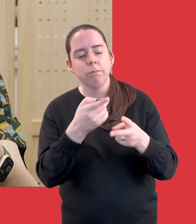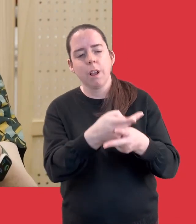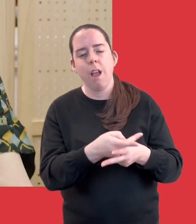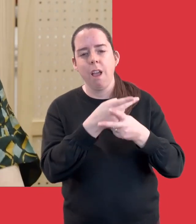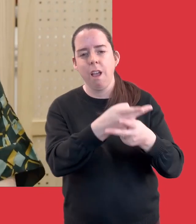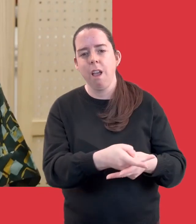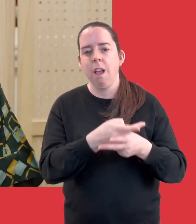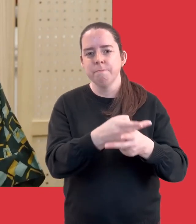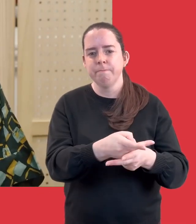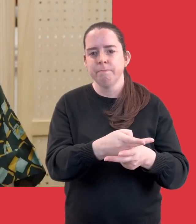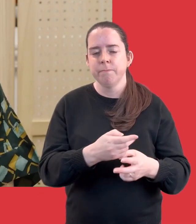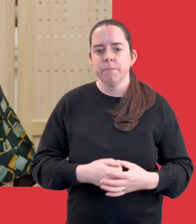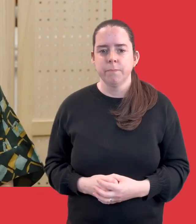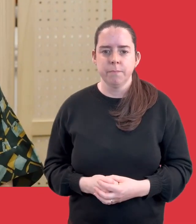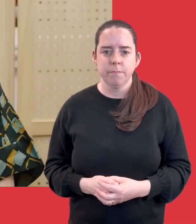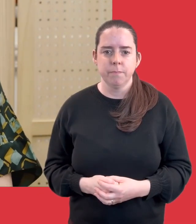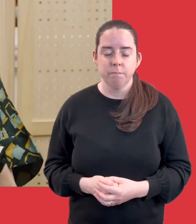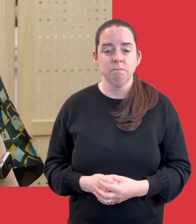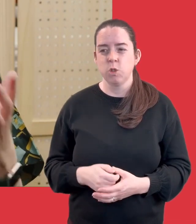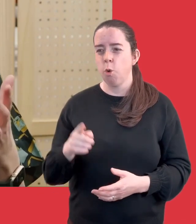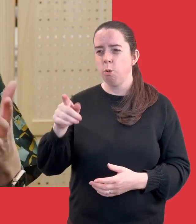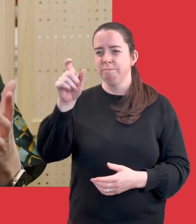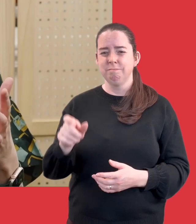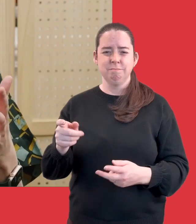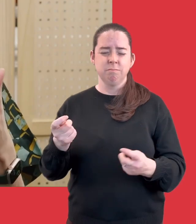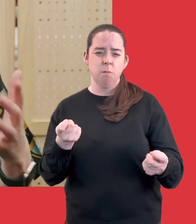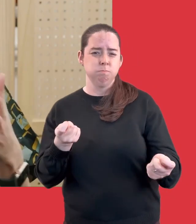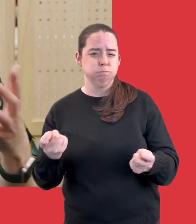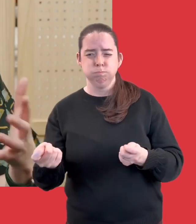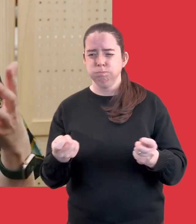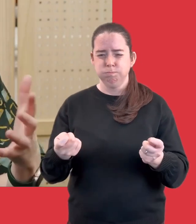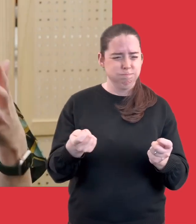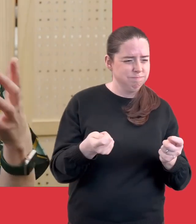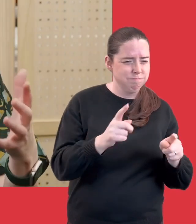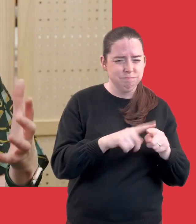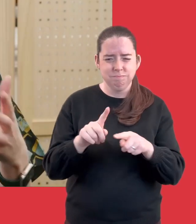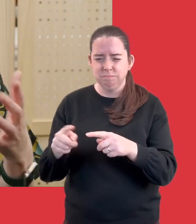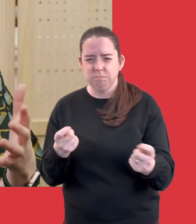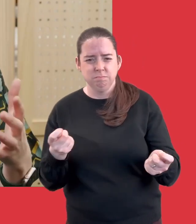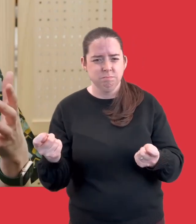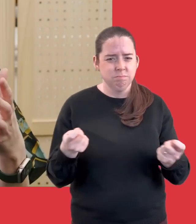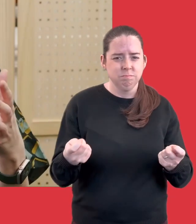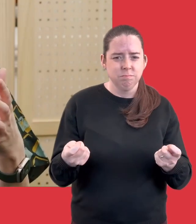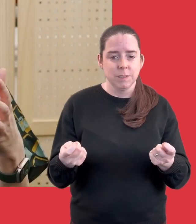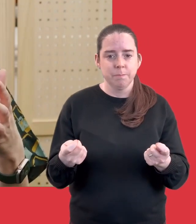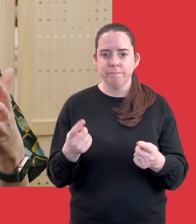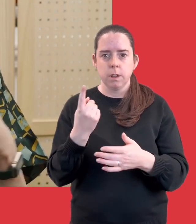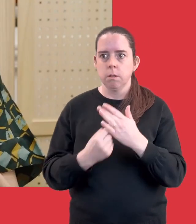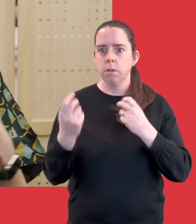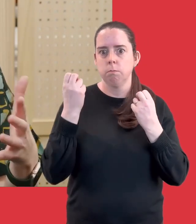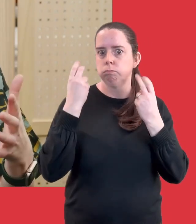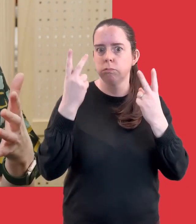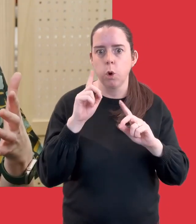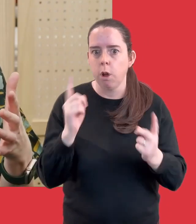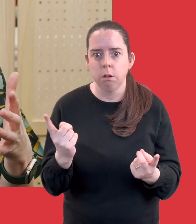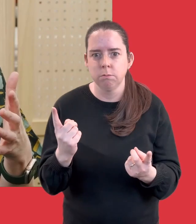her end of life care. So there she was, dealing with all of this stuff. She couldn't have autonomy. What was